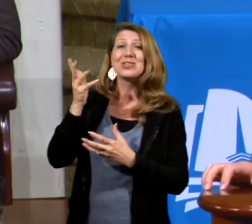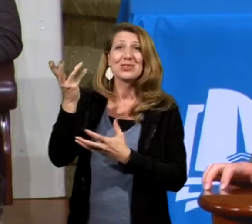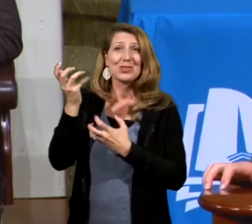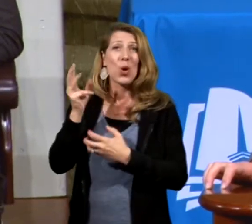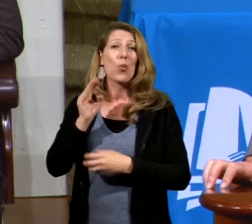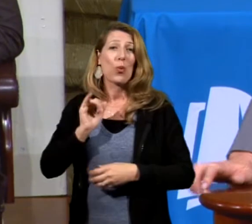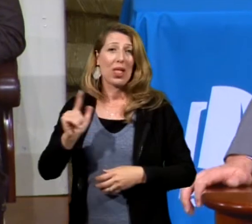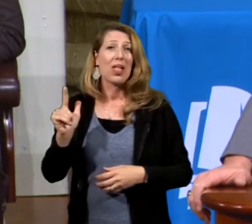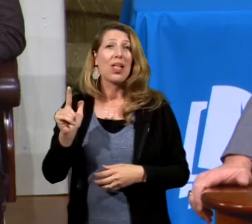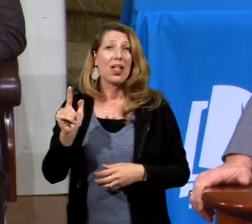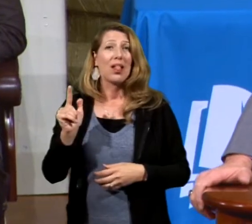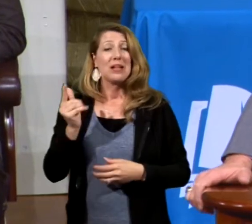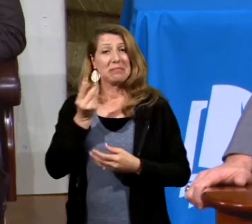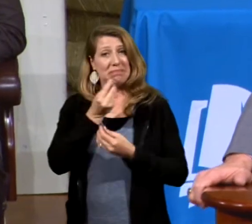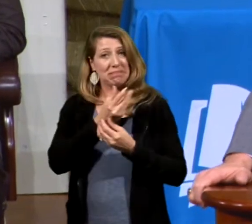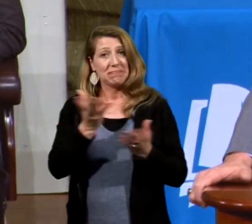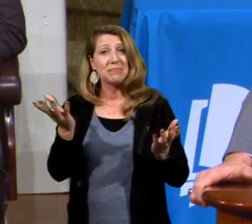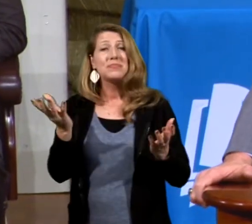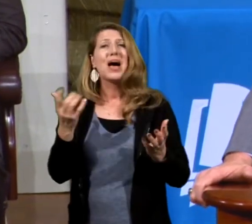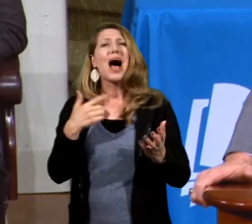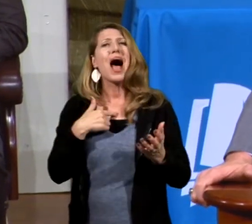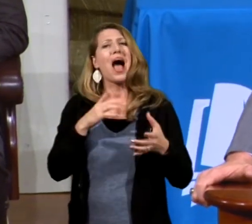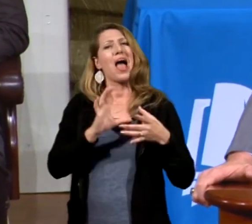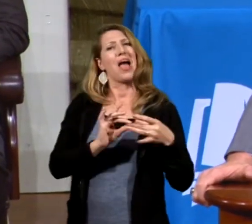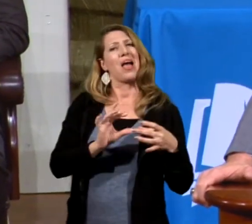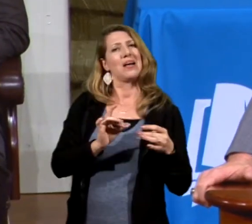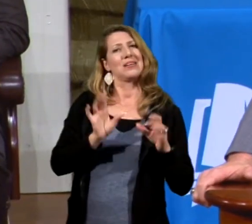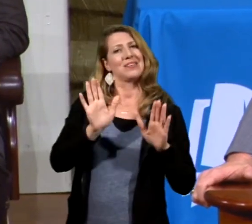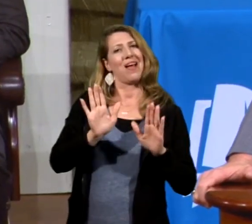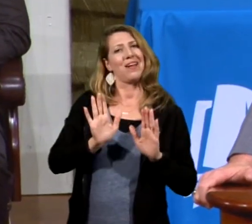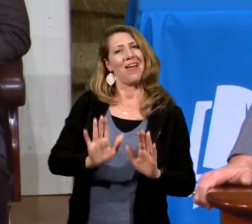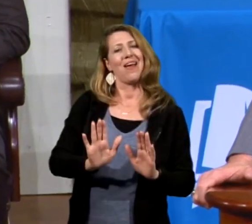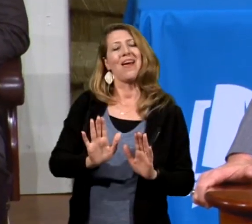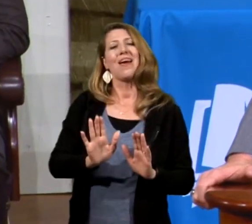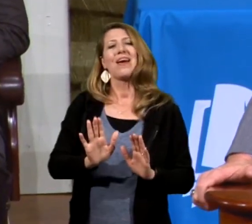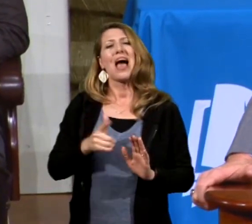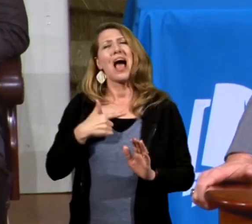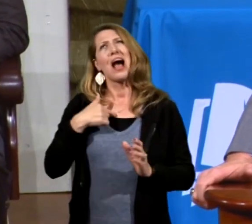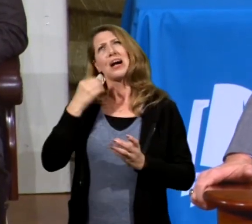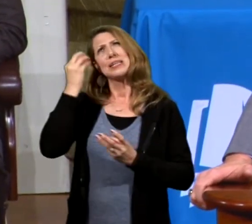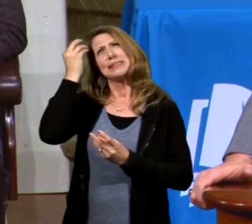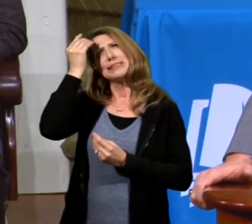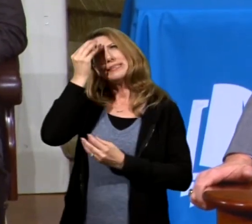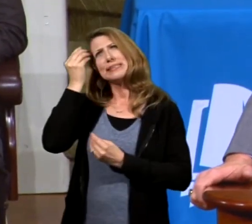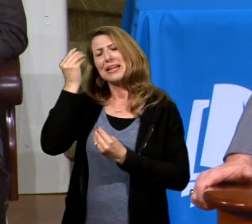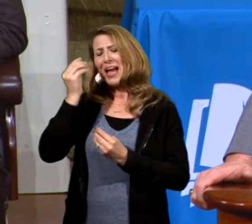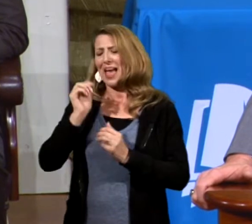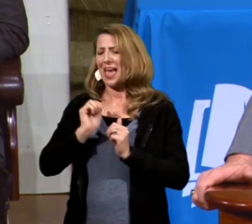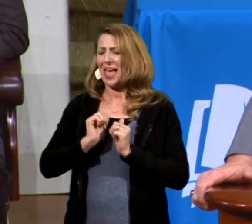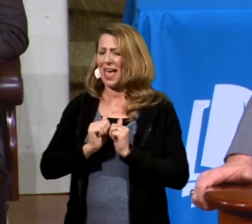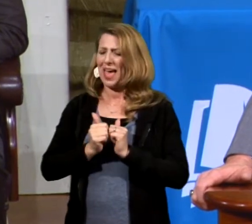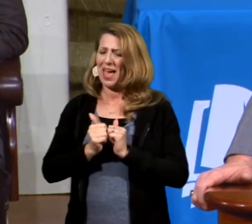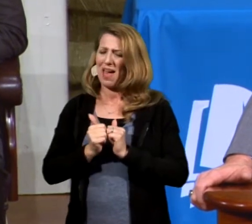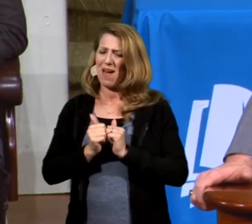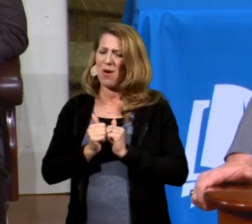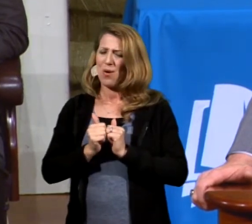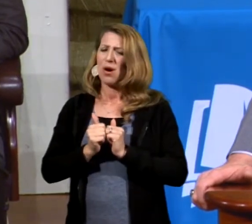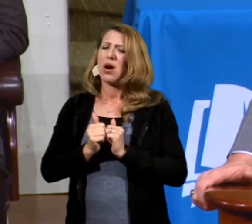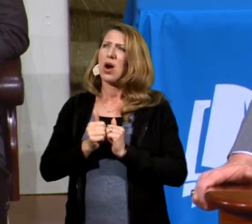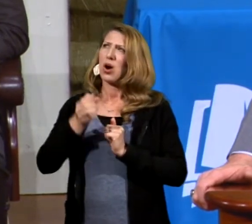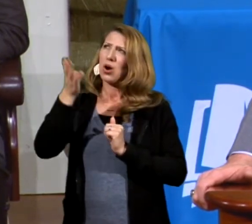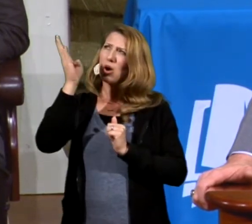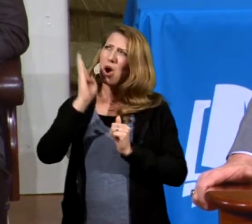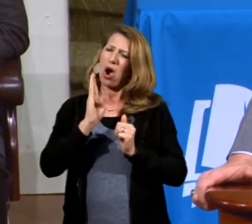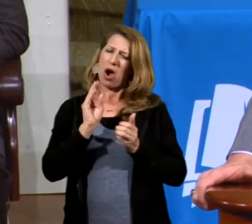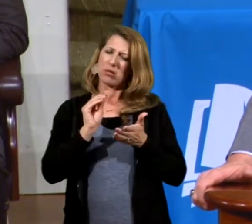And I will tell you this, and I mentioned on Sunday a little bit, I was contemplating how that God references a